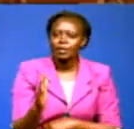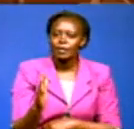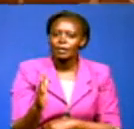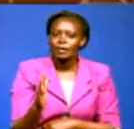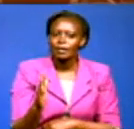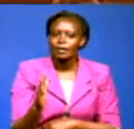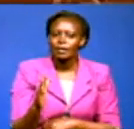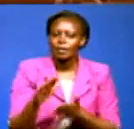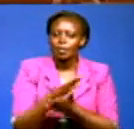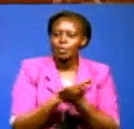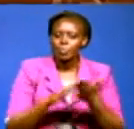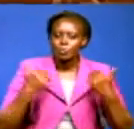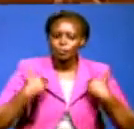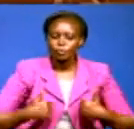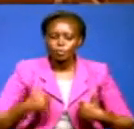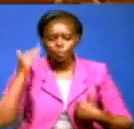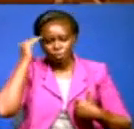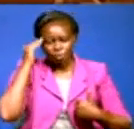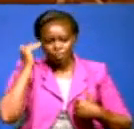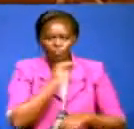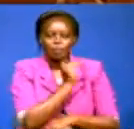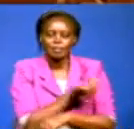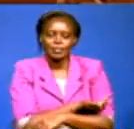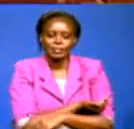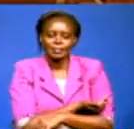on the basis of physical or mental incapacity?